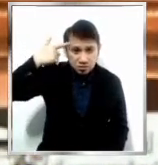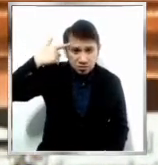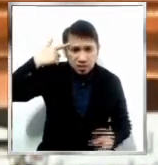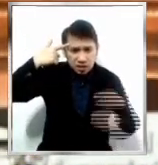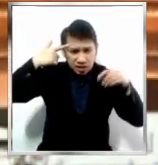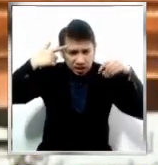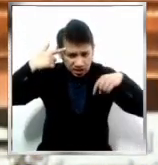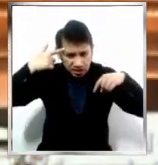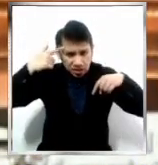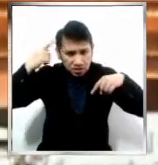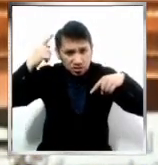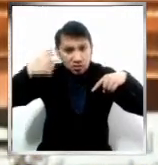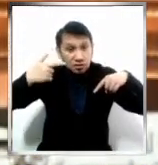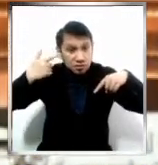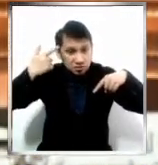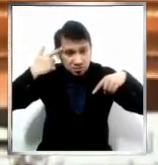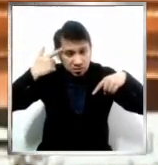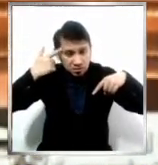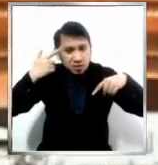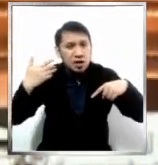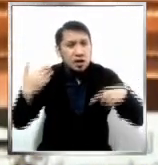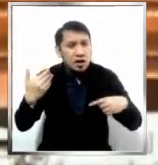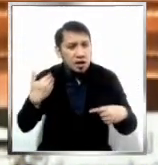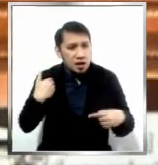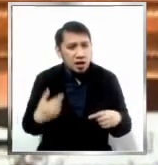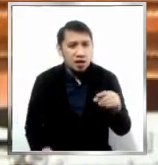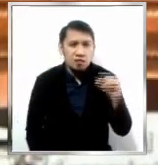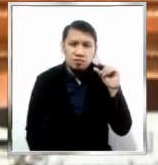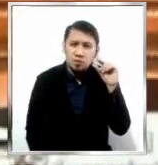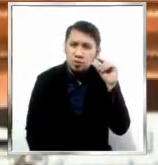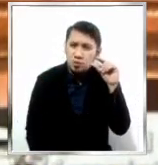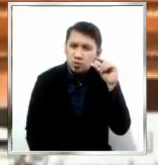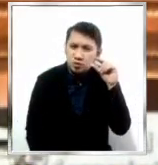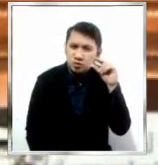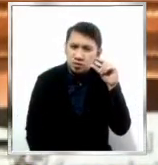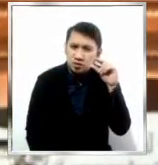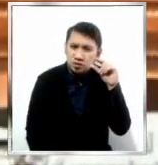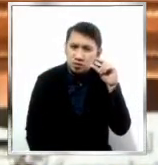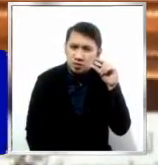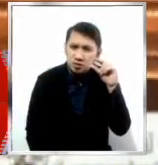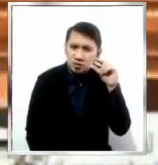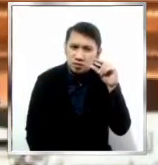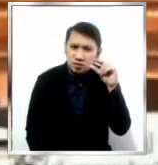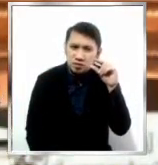may konting ano dyan, dapa.